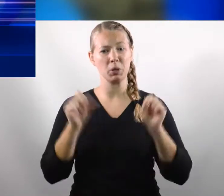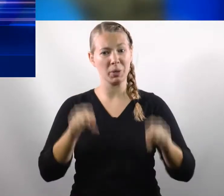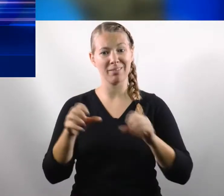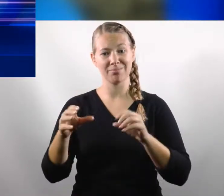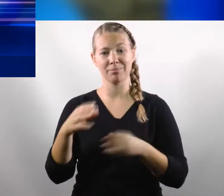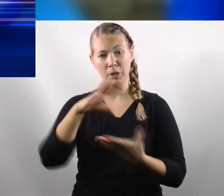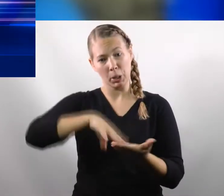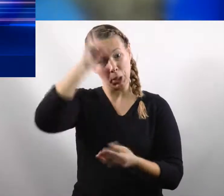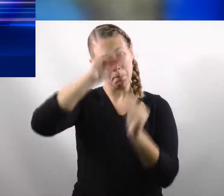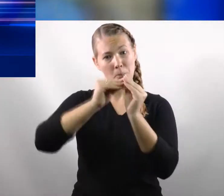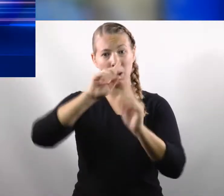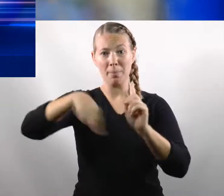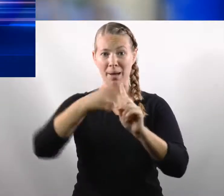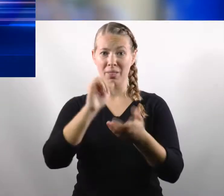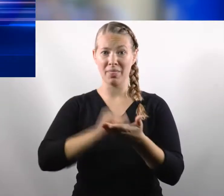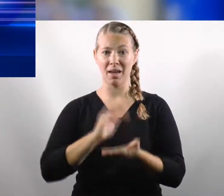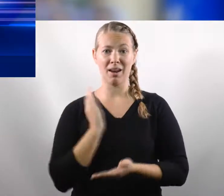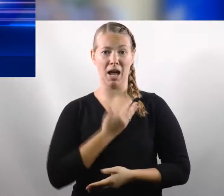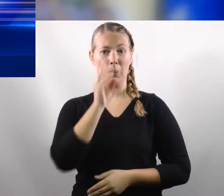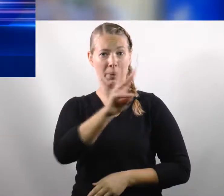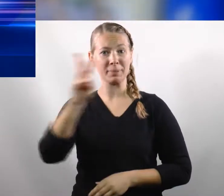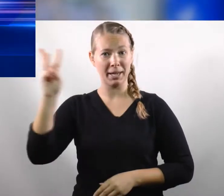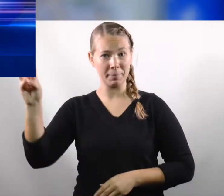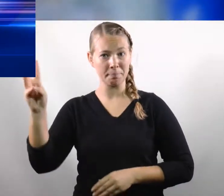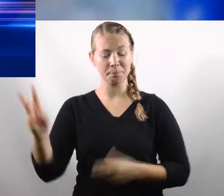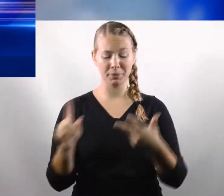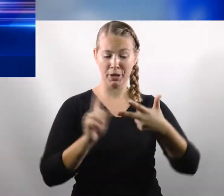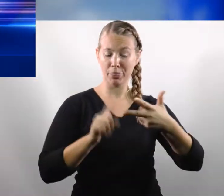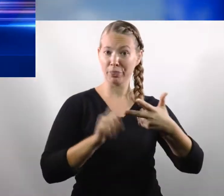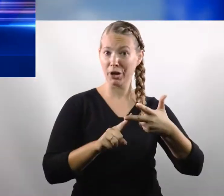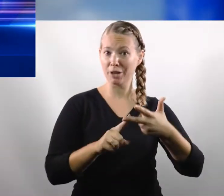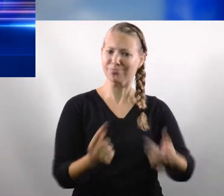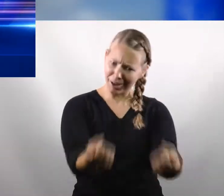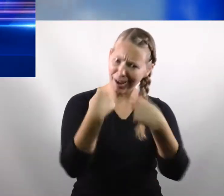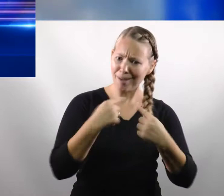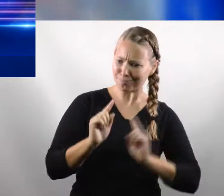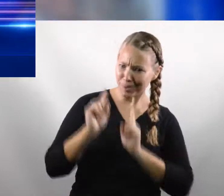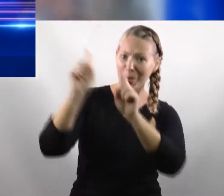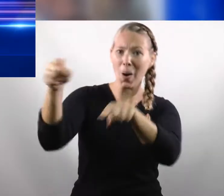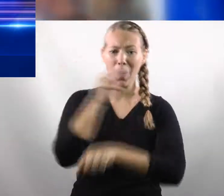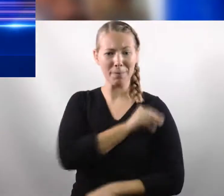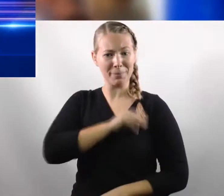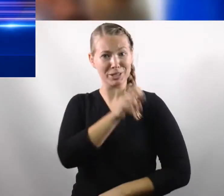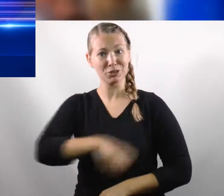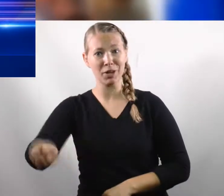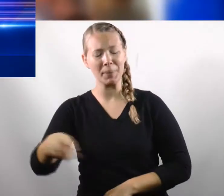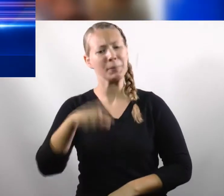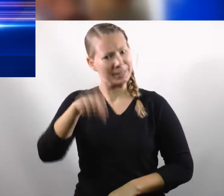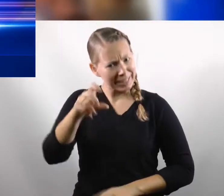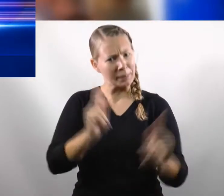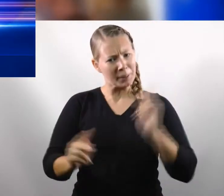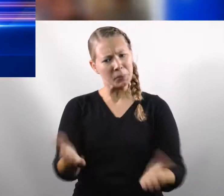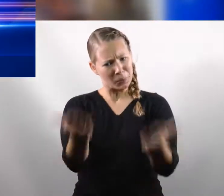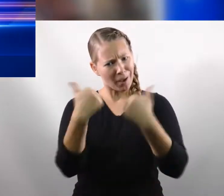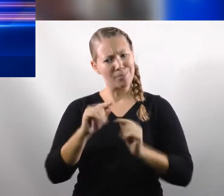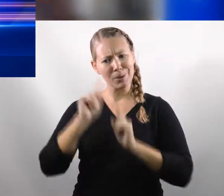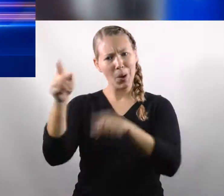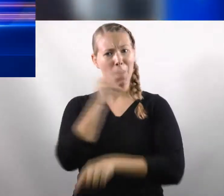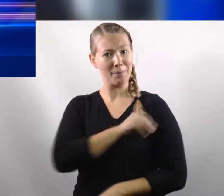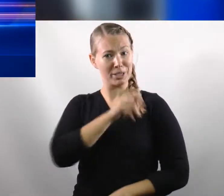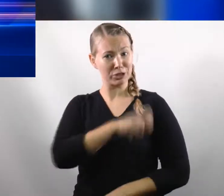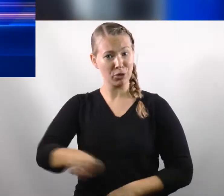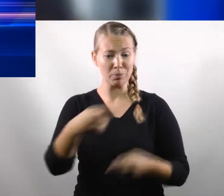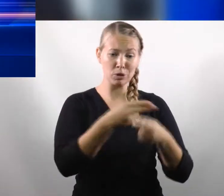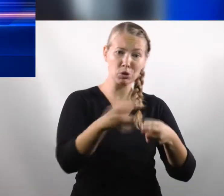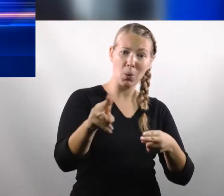website. Finally, you can help by going. We need people who want to go on short-term or long-term mission trips. Join